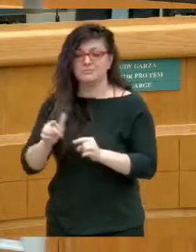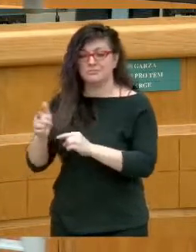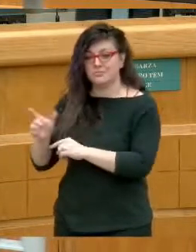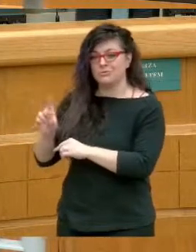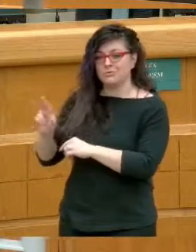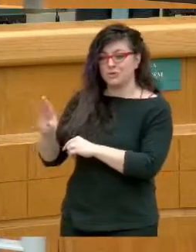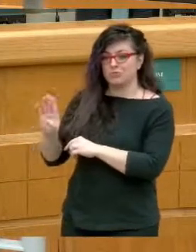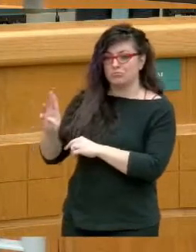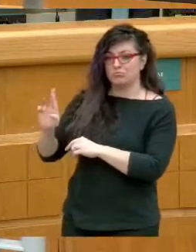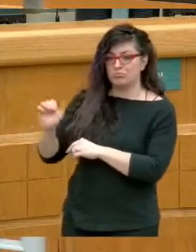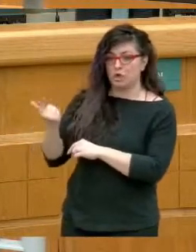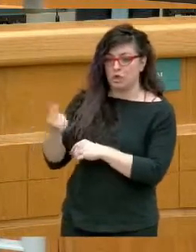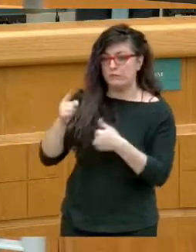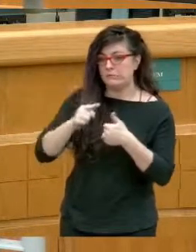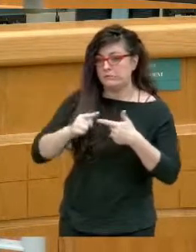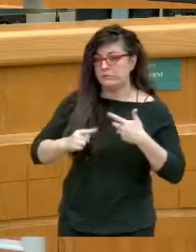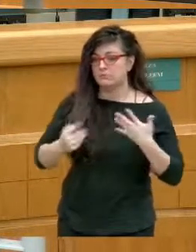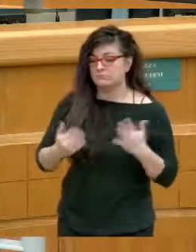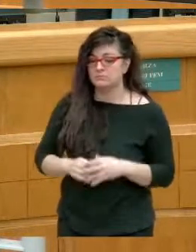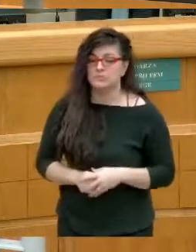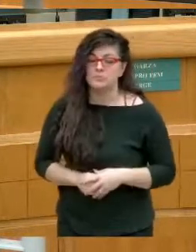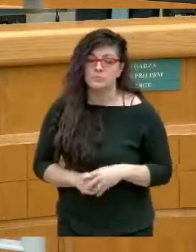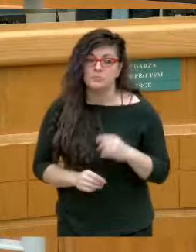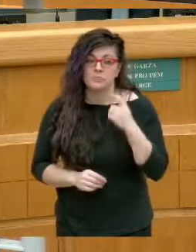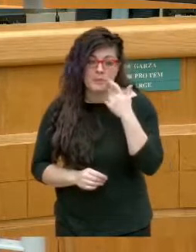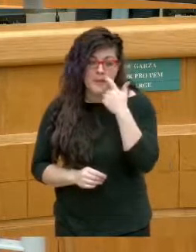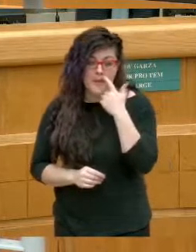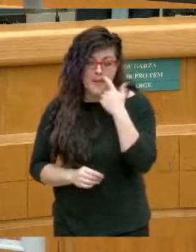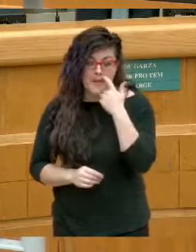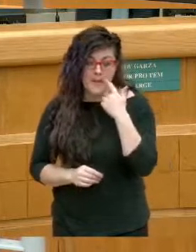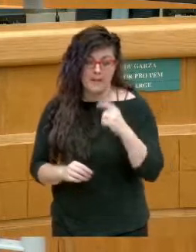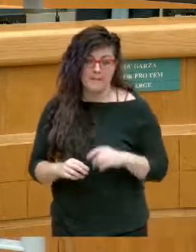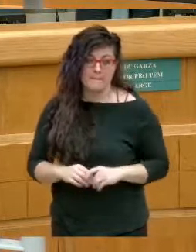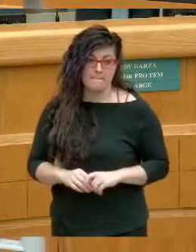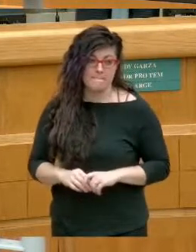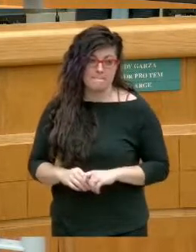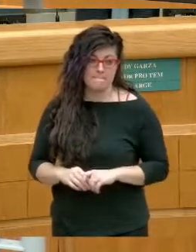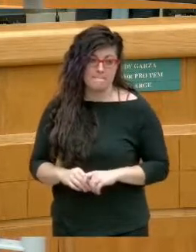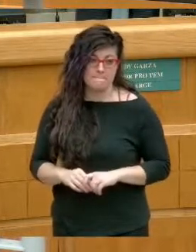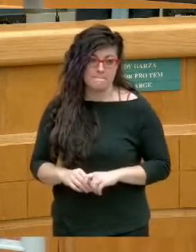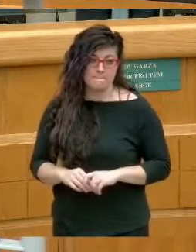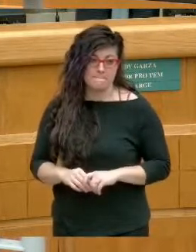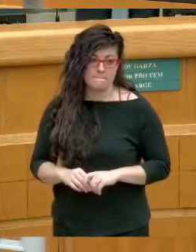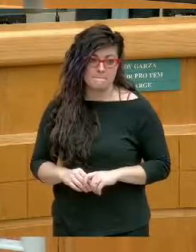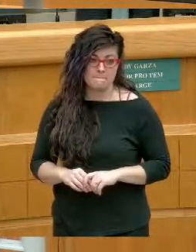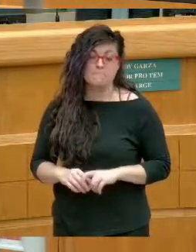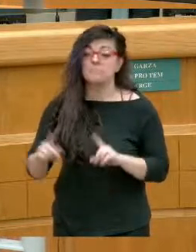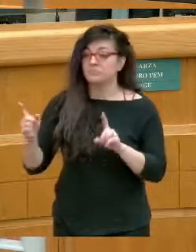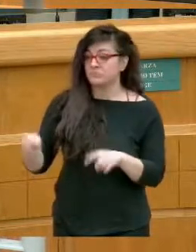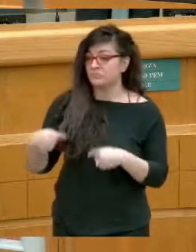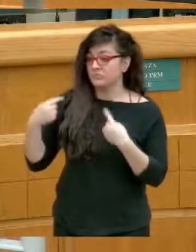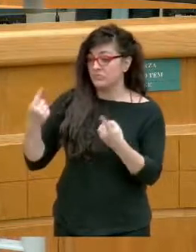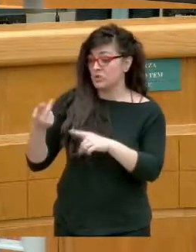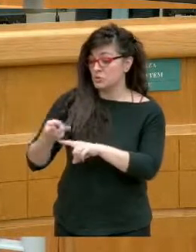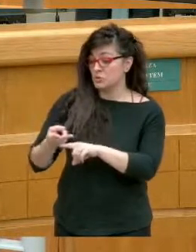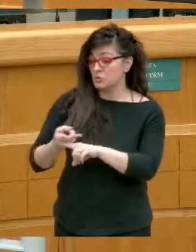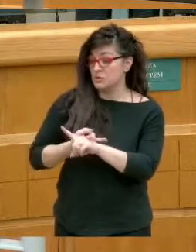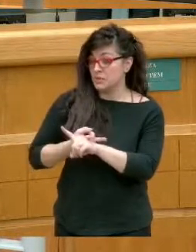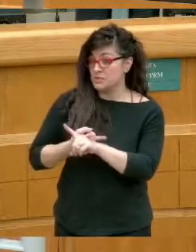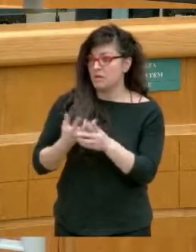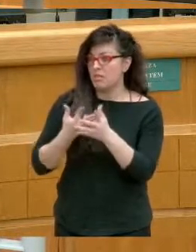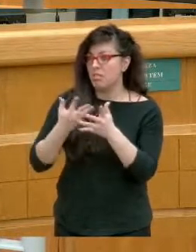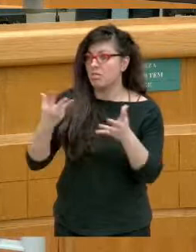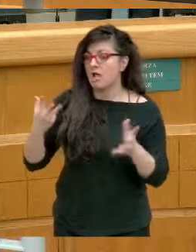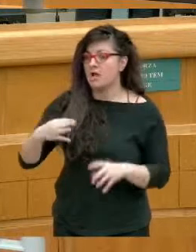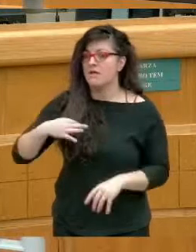Texas A&M Corpus Christi. Okay, so through these over 2 months worth of work, we've had a lot of